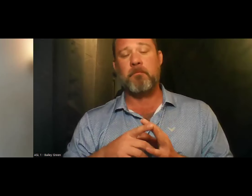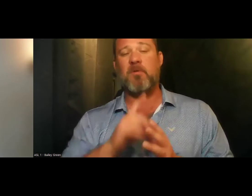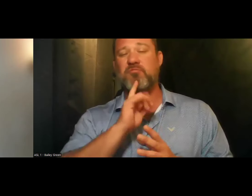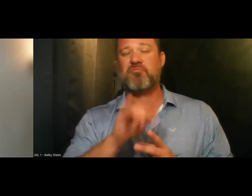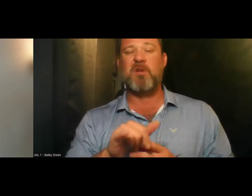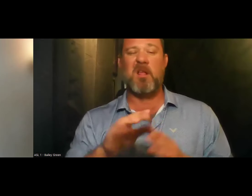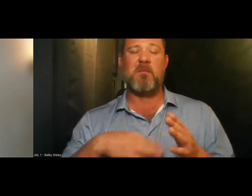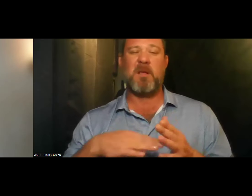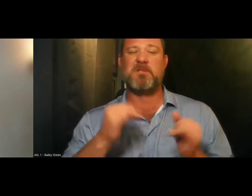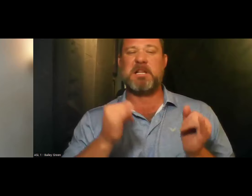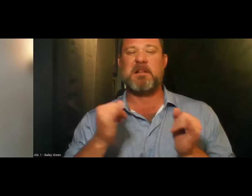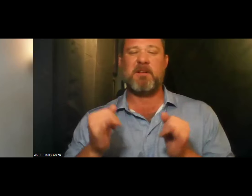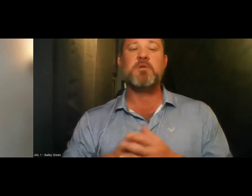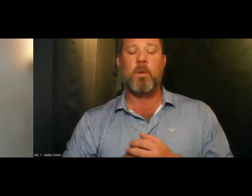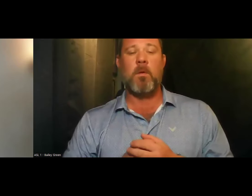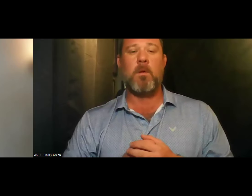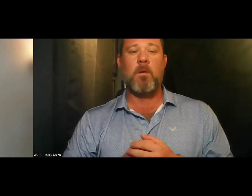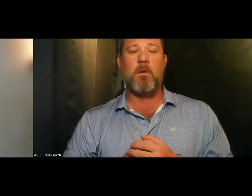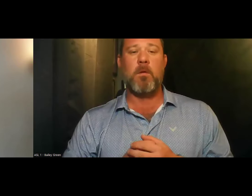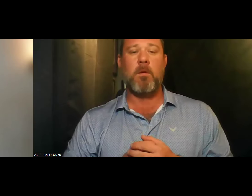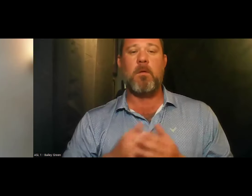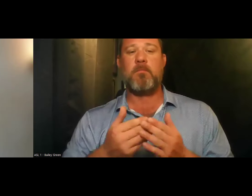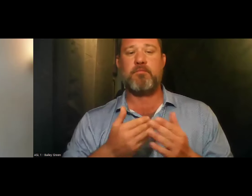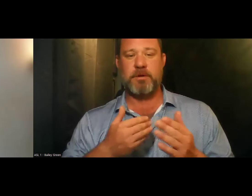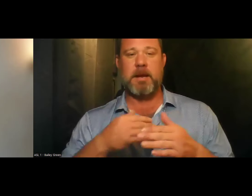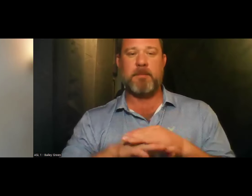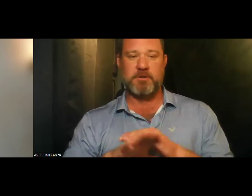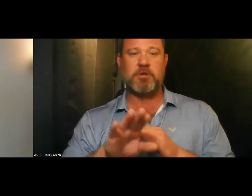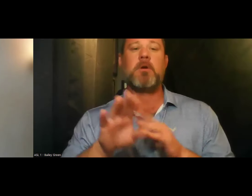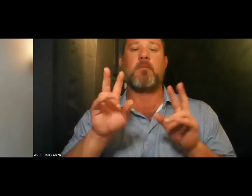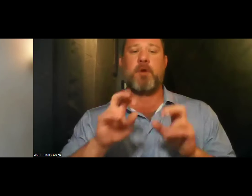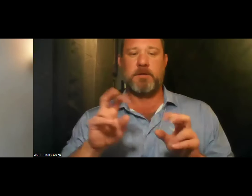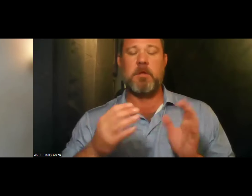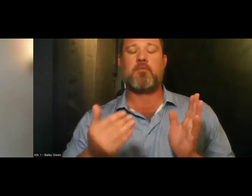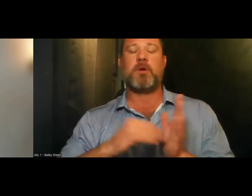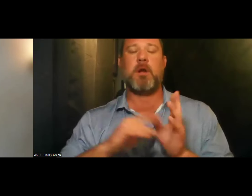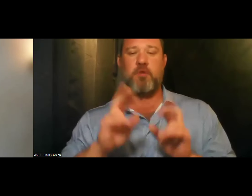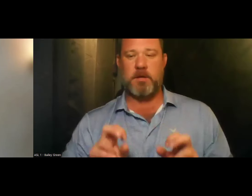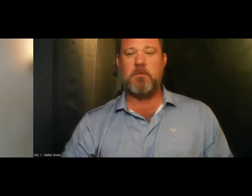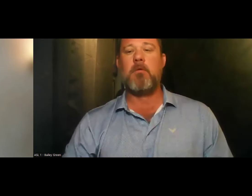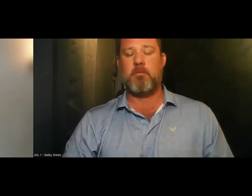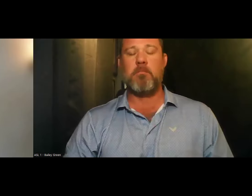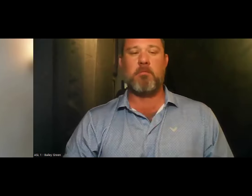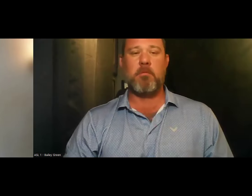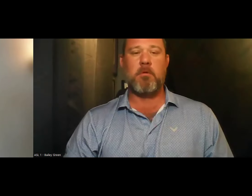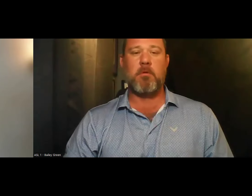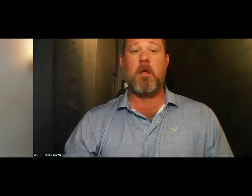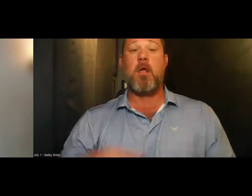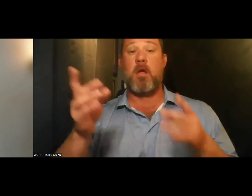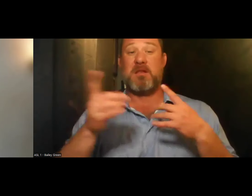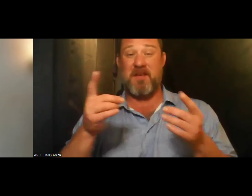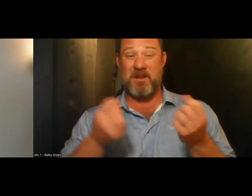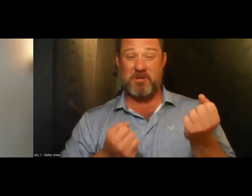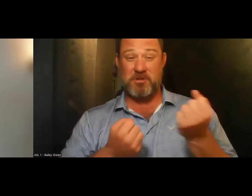their individual need and the pre-admission appraisal and the reappraisal. And definitions that support